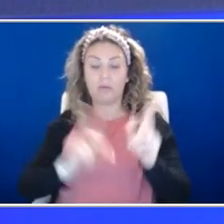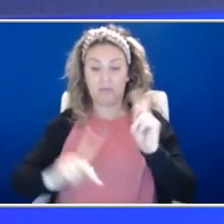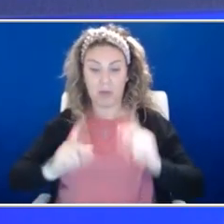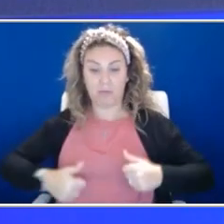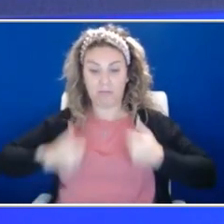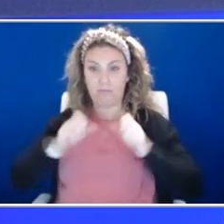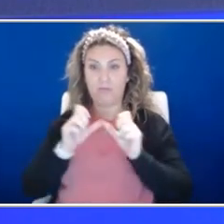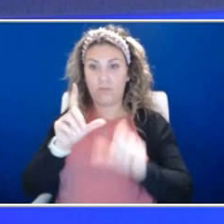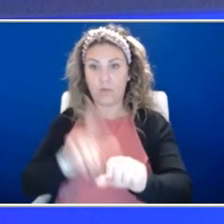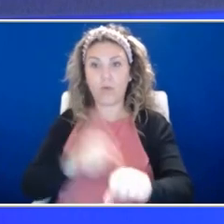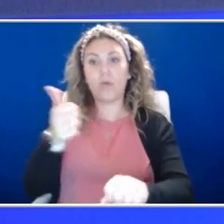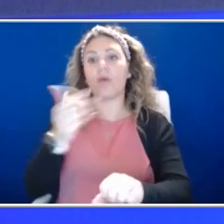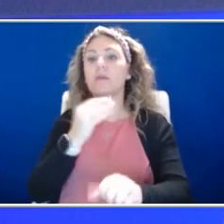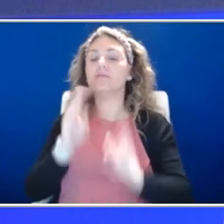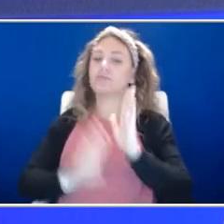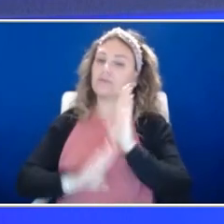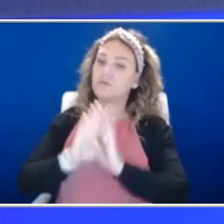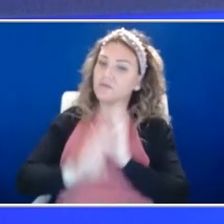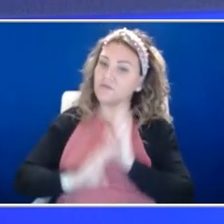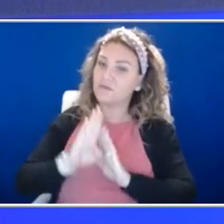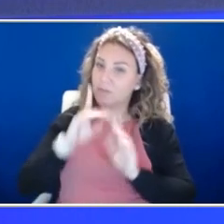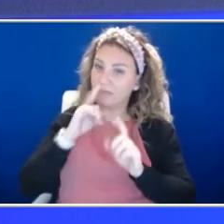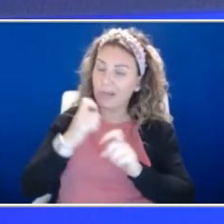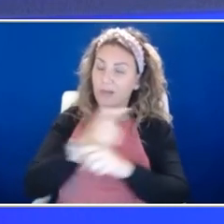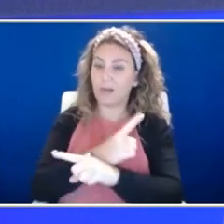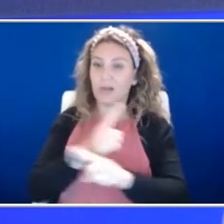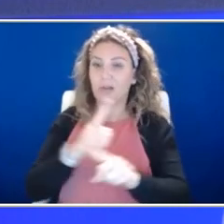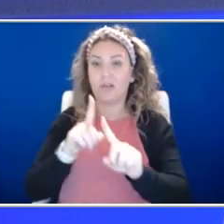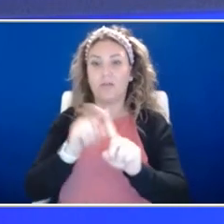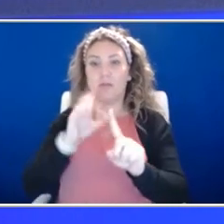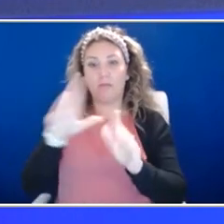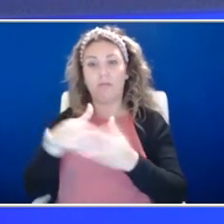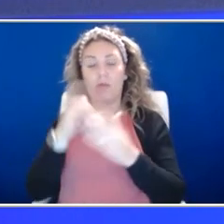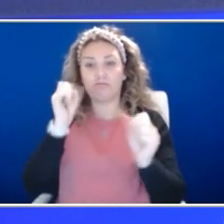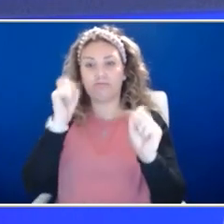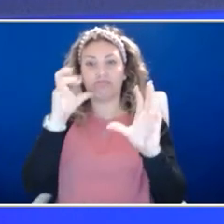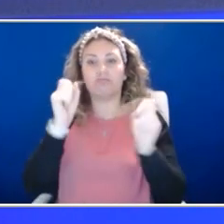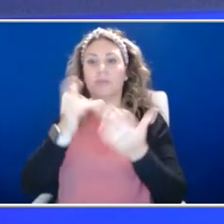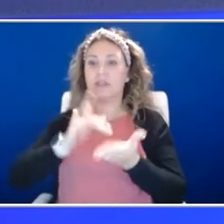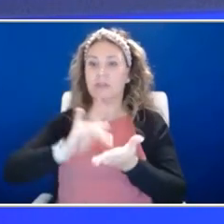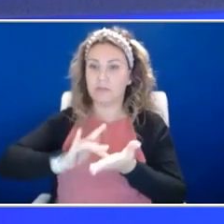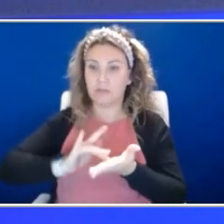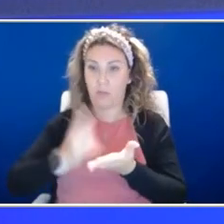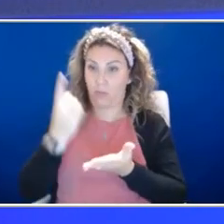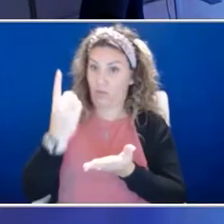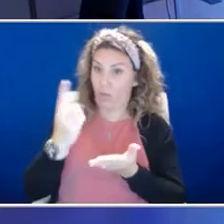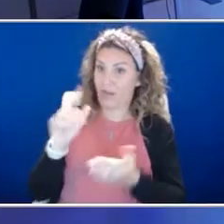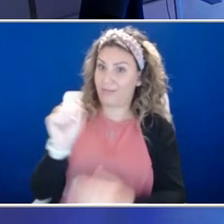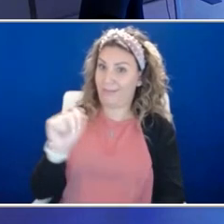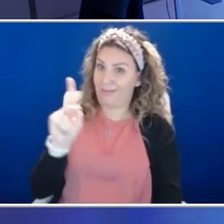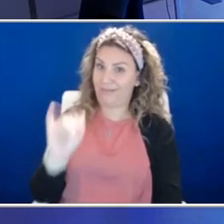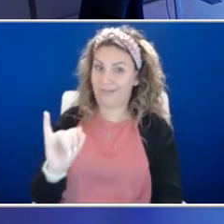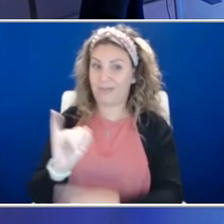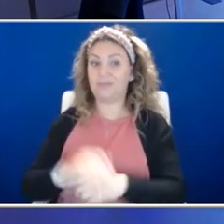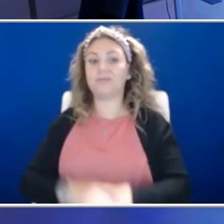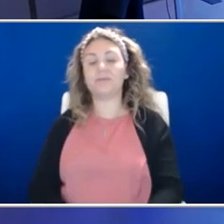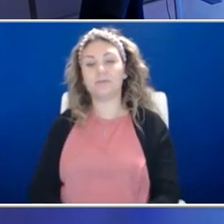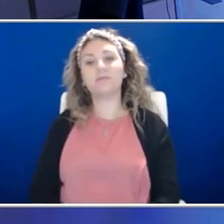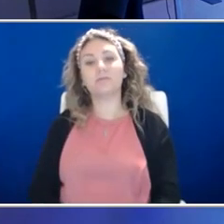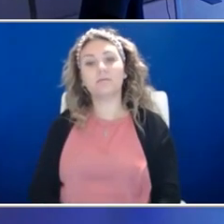developing complications from all these amazing medications, one of which is acute kidney injury. Yeah, you know, so